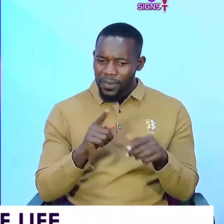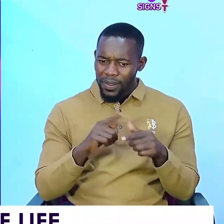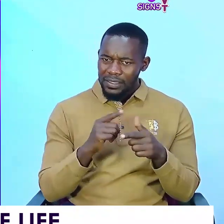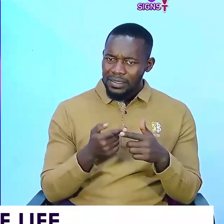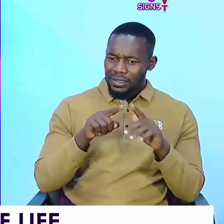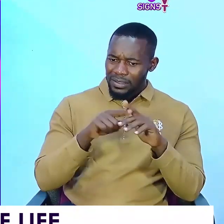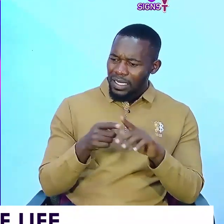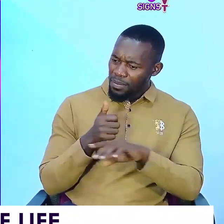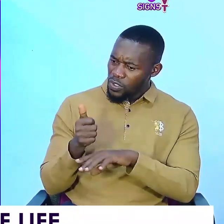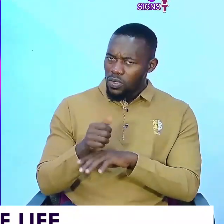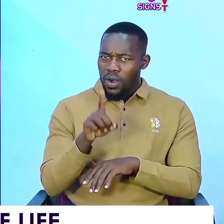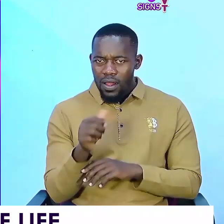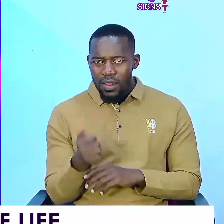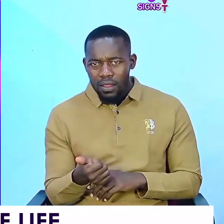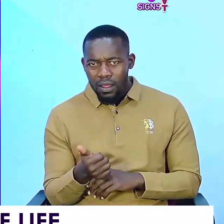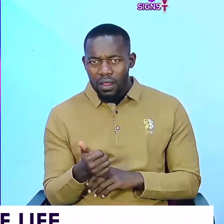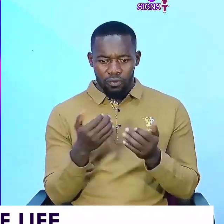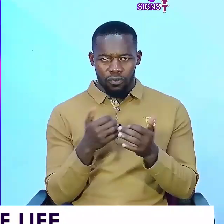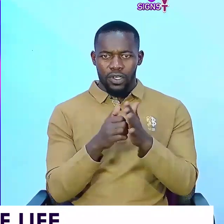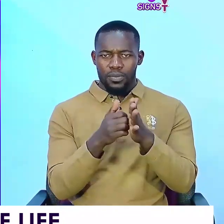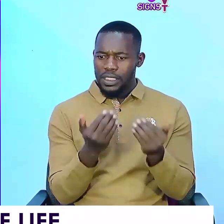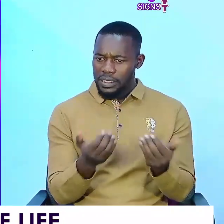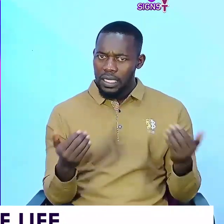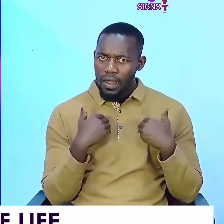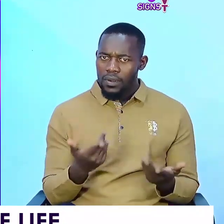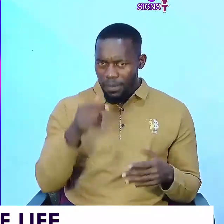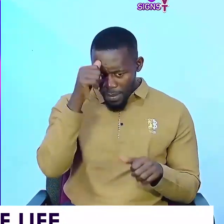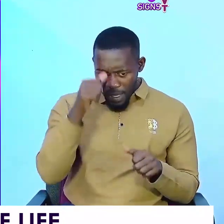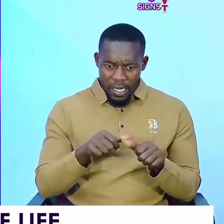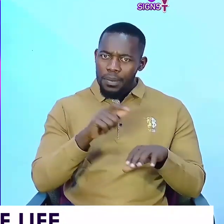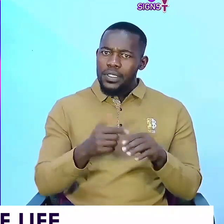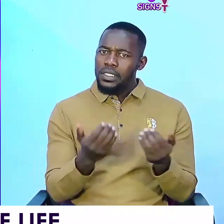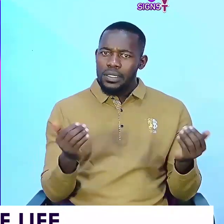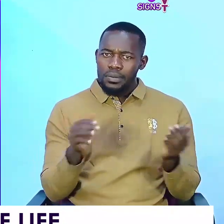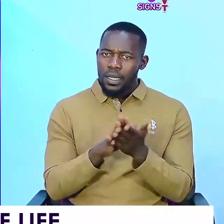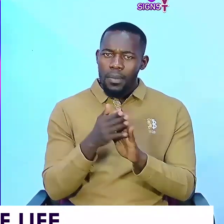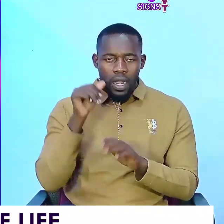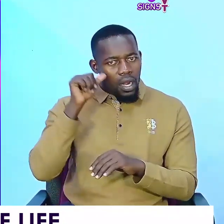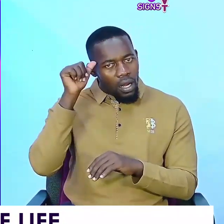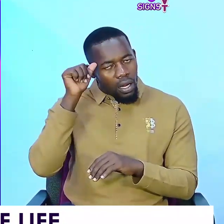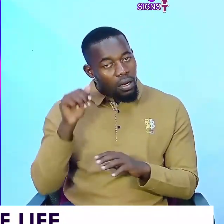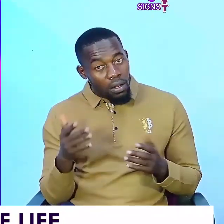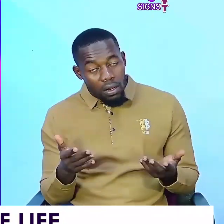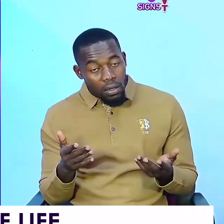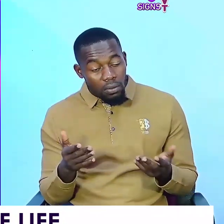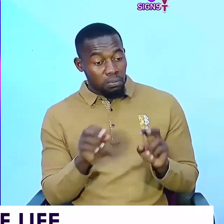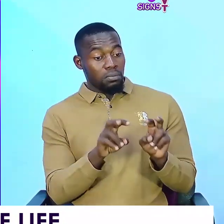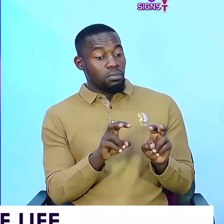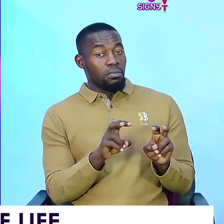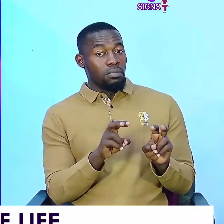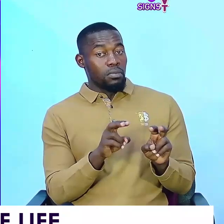produced children, because you have to be considerate of tomorrow, irrespective of how today is unfolding. Right. You have